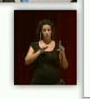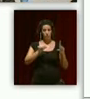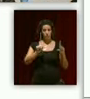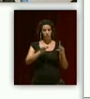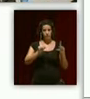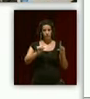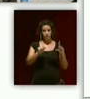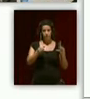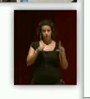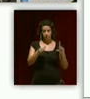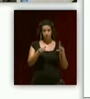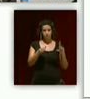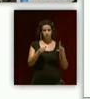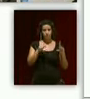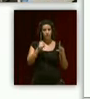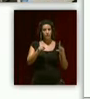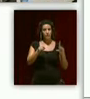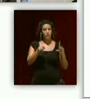developed this